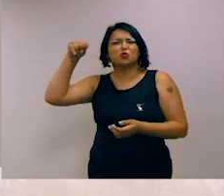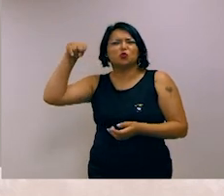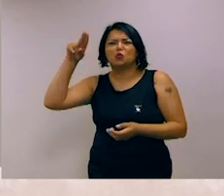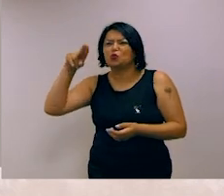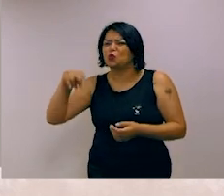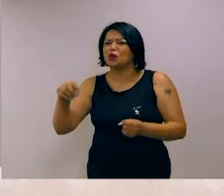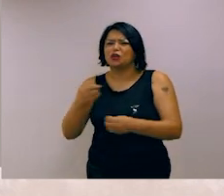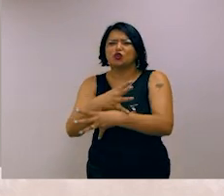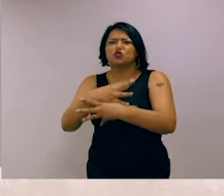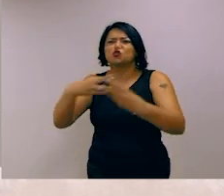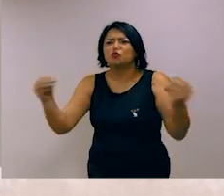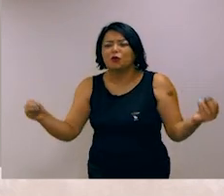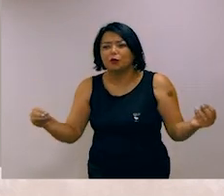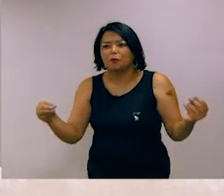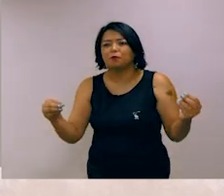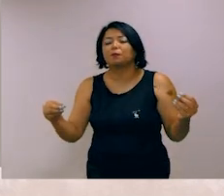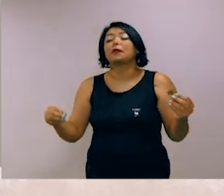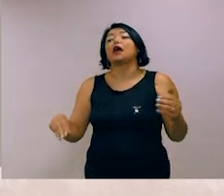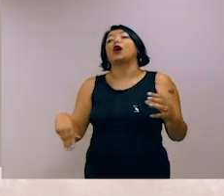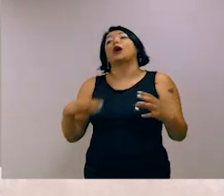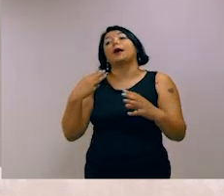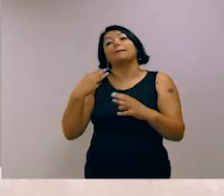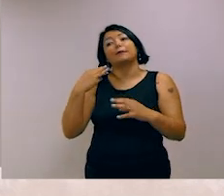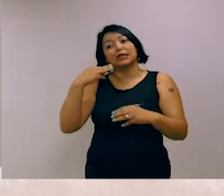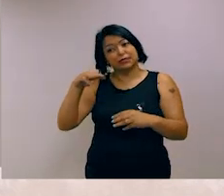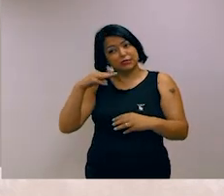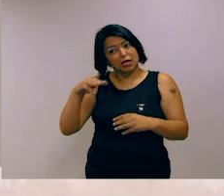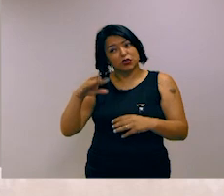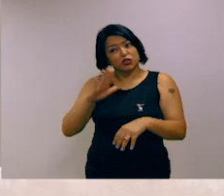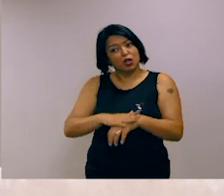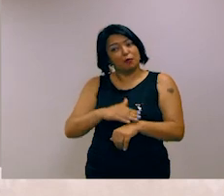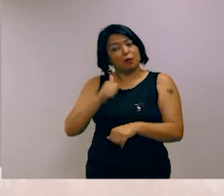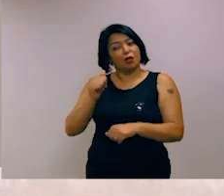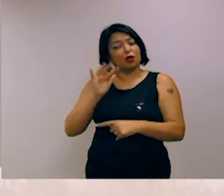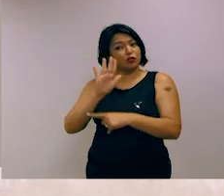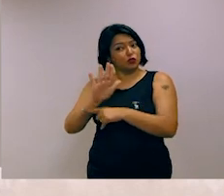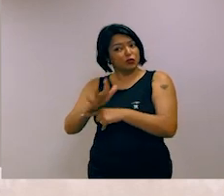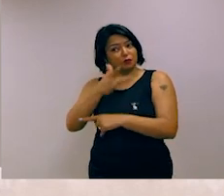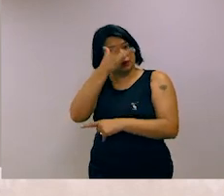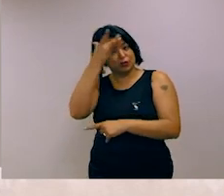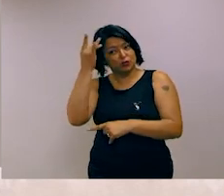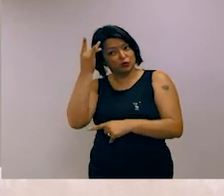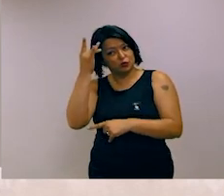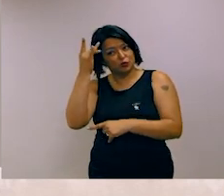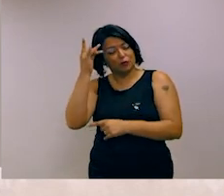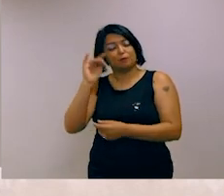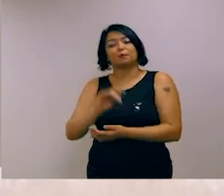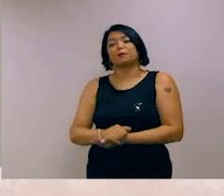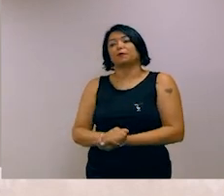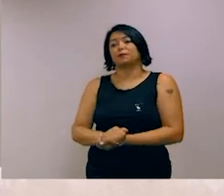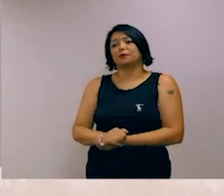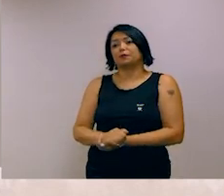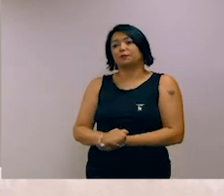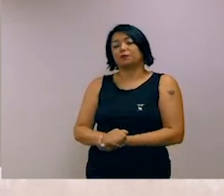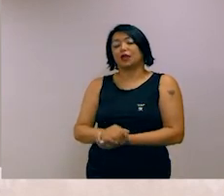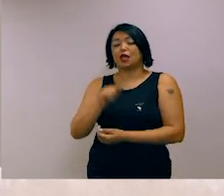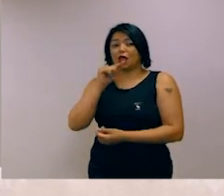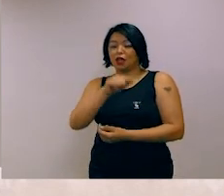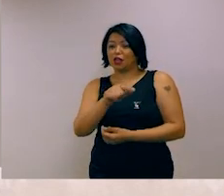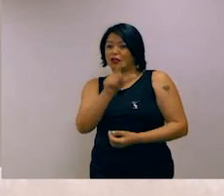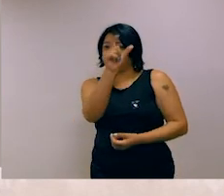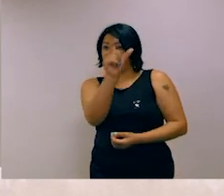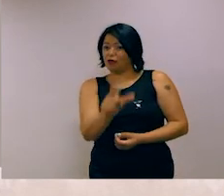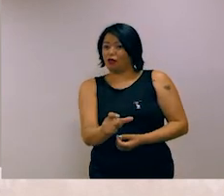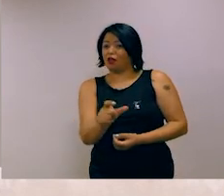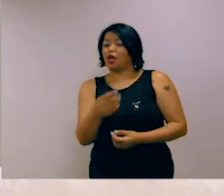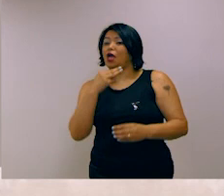best to a person with this specific set of features is the personal request message and not the emotional guilt message that